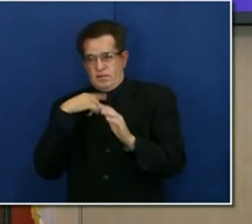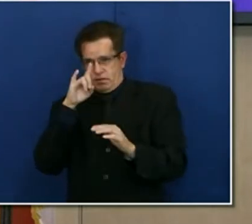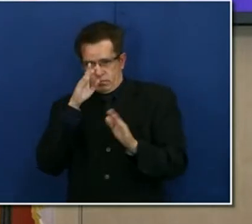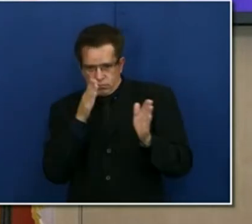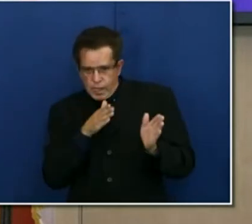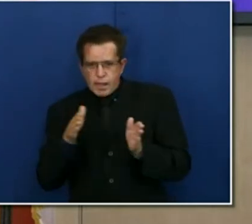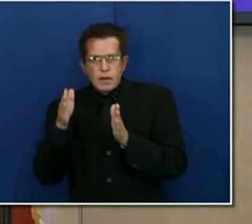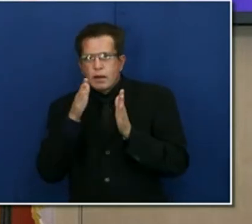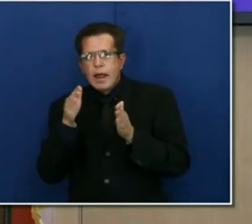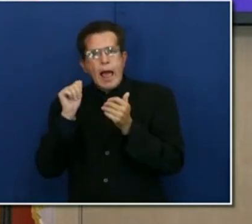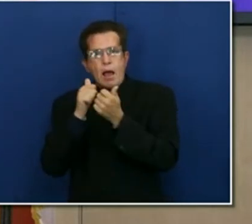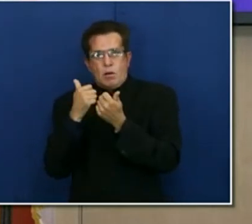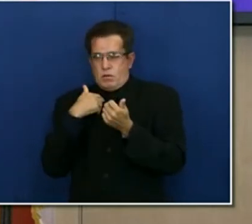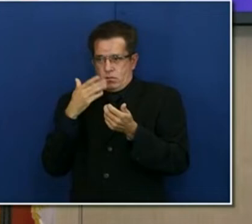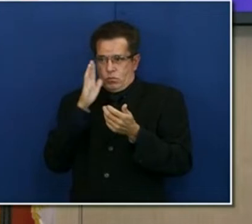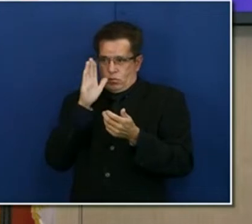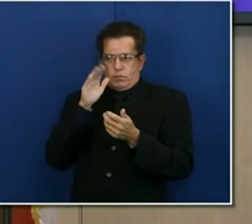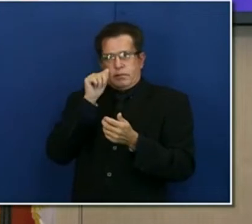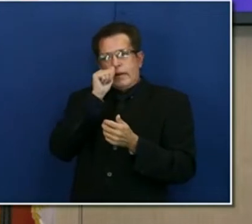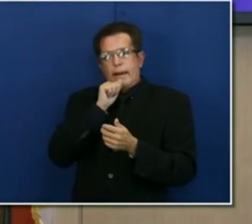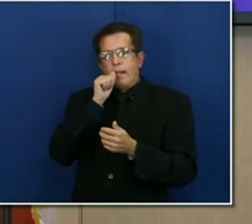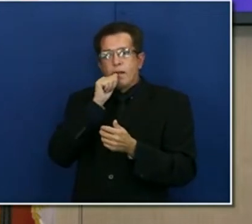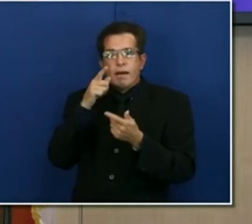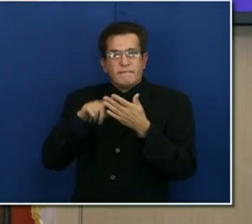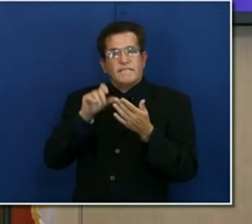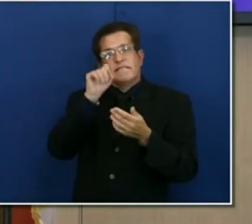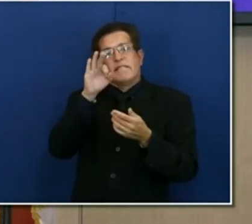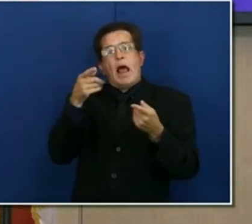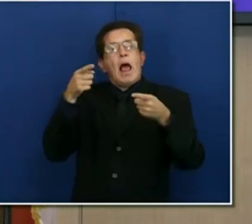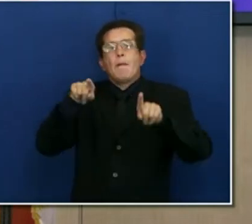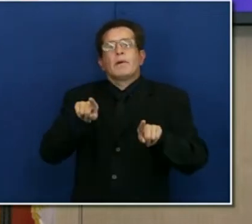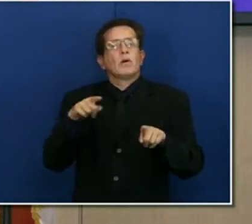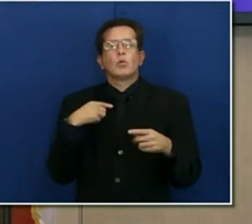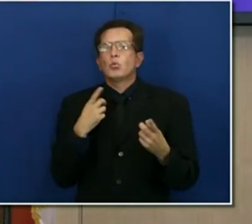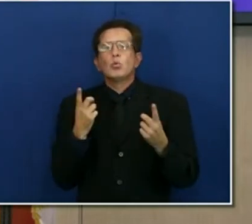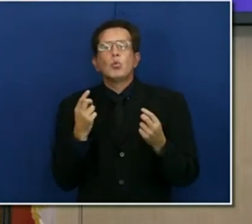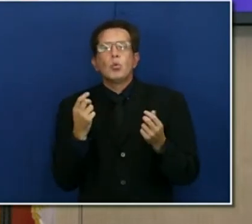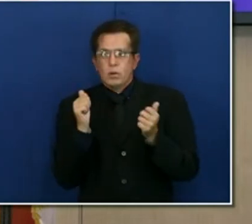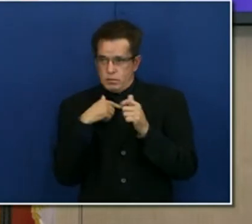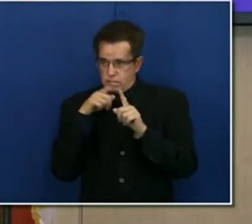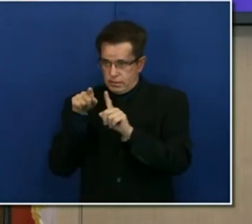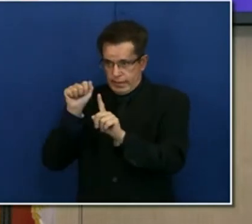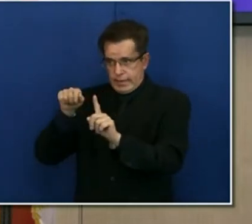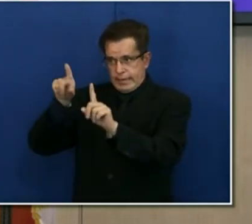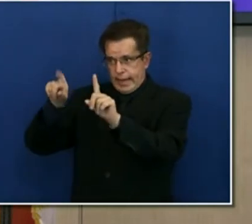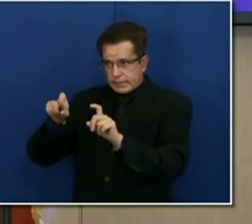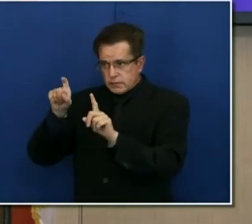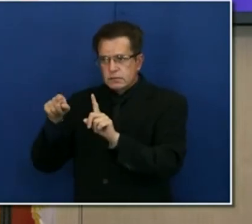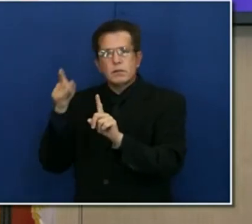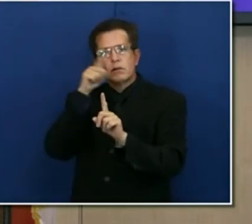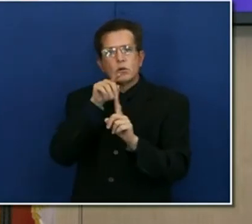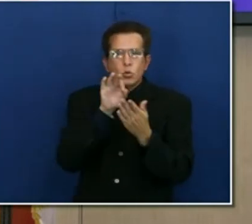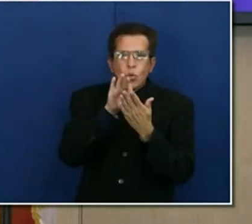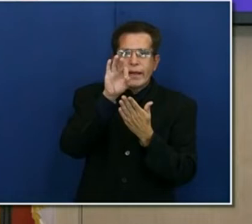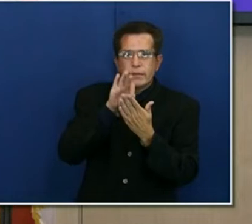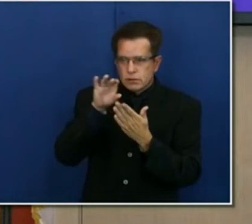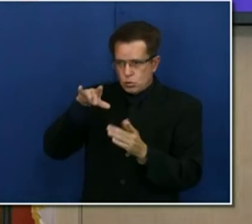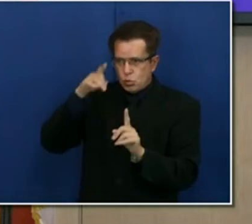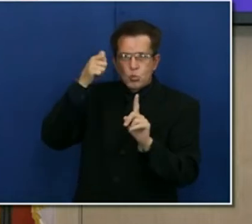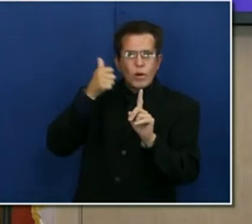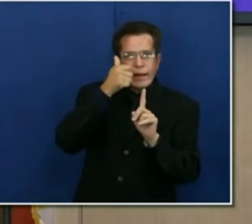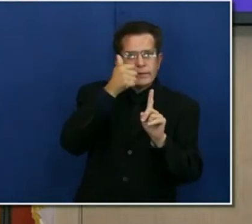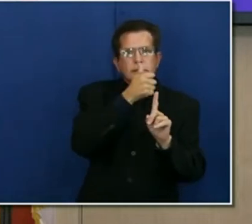on how to deal with potential cases on campus to be able to test, trace, and treat with isolation